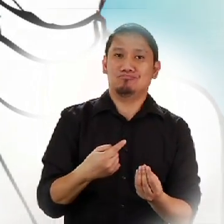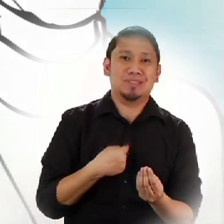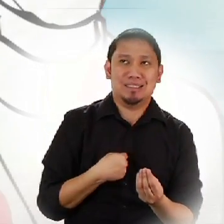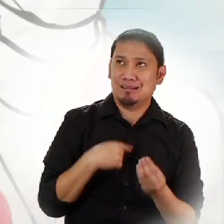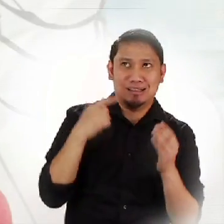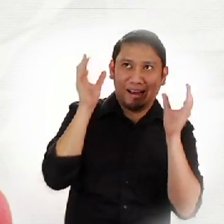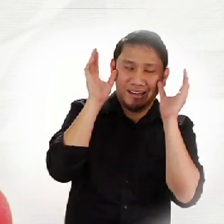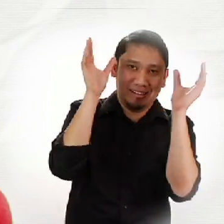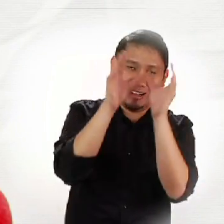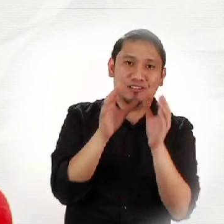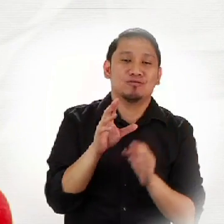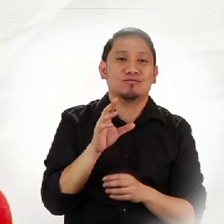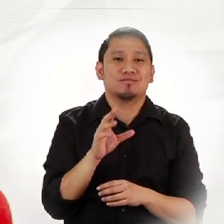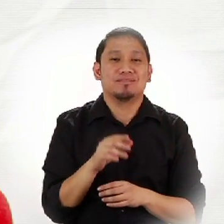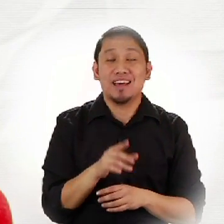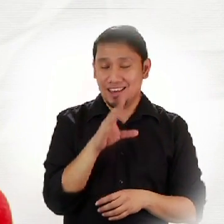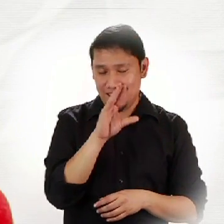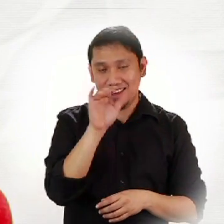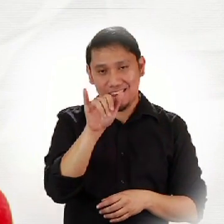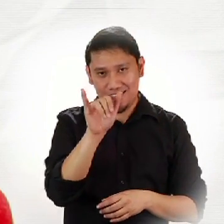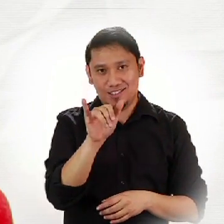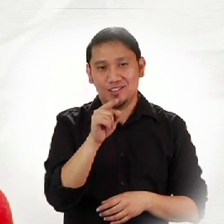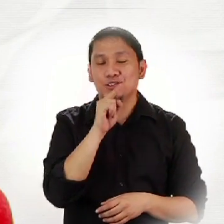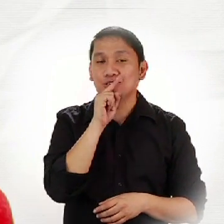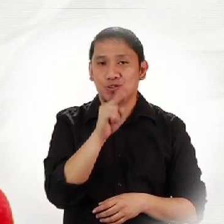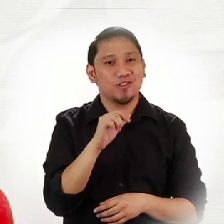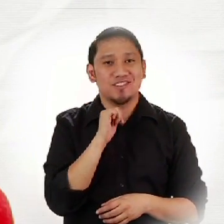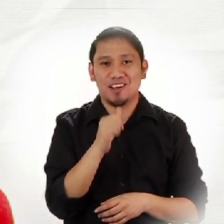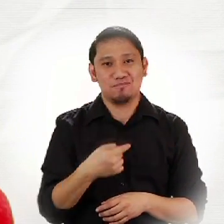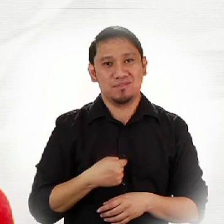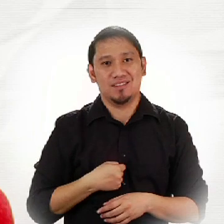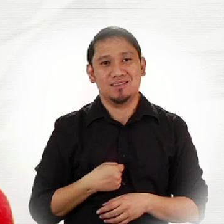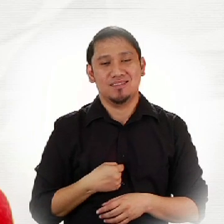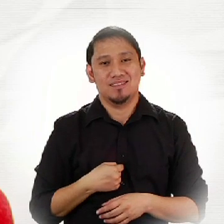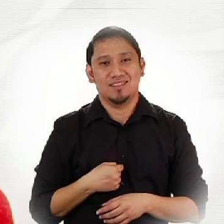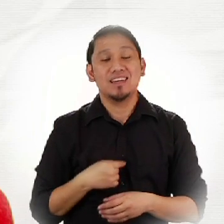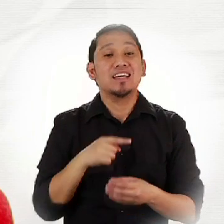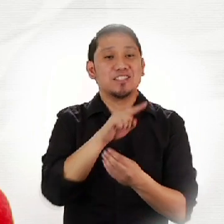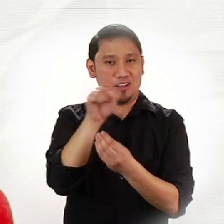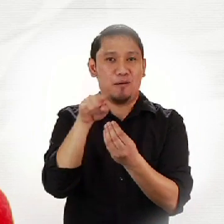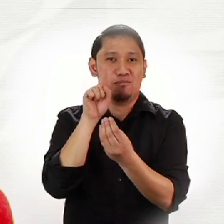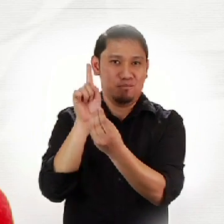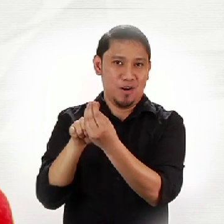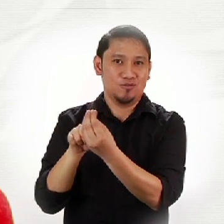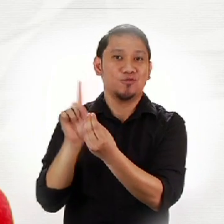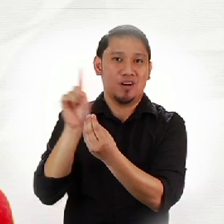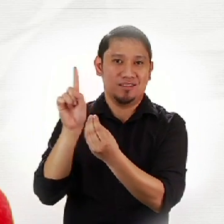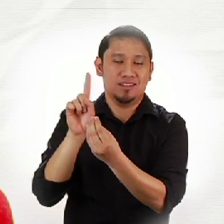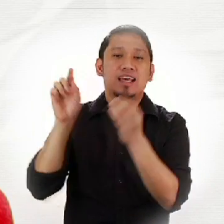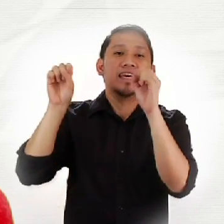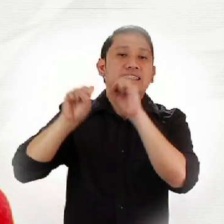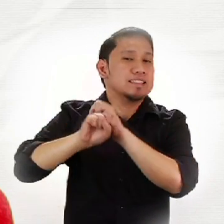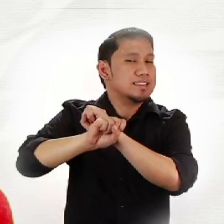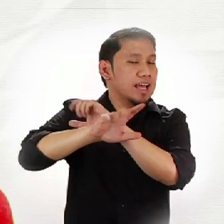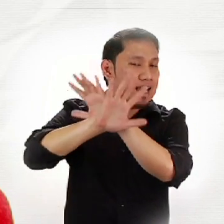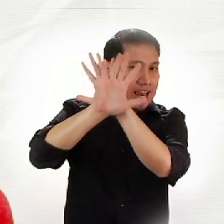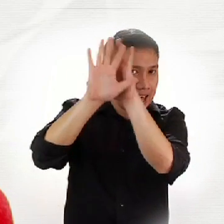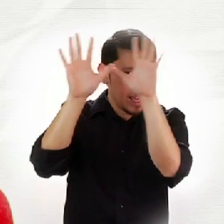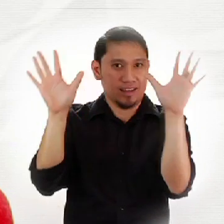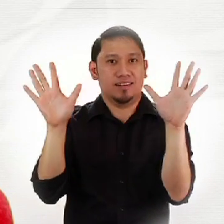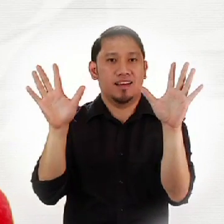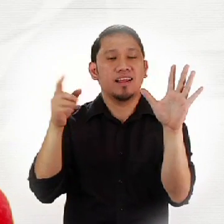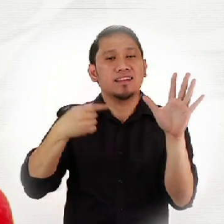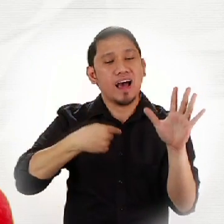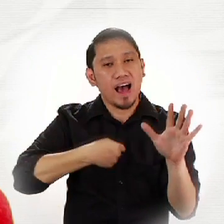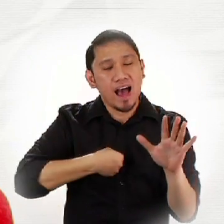you. And it is true. It is not me. It is the light that